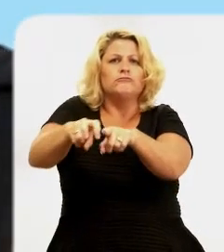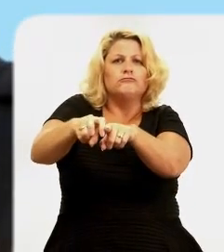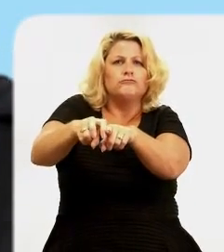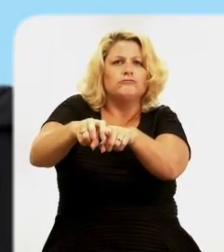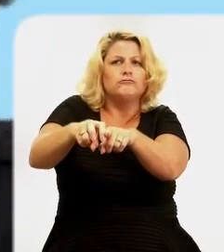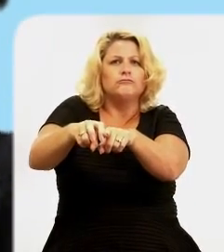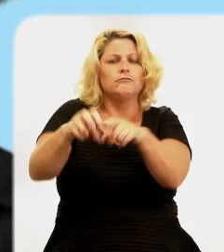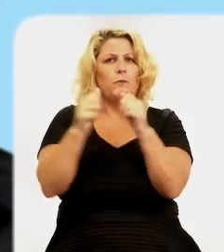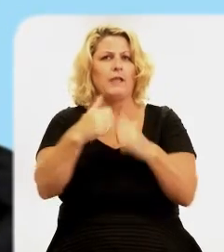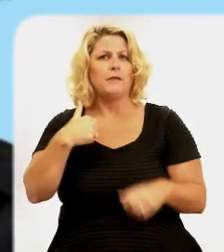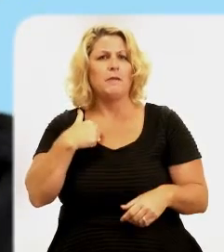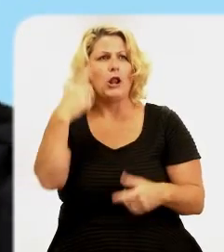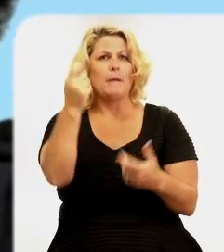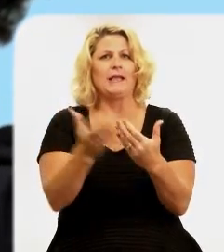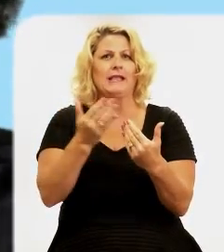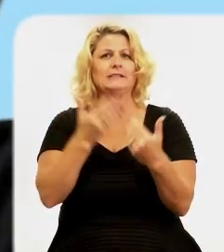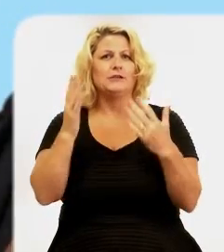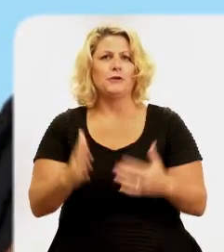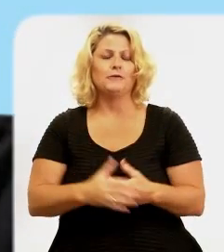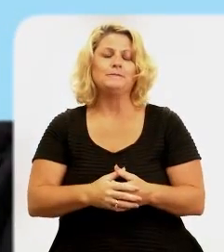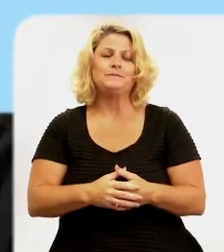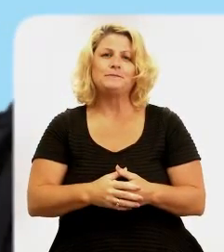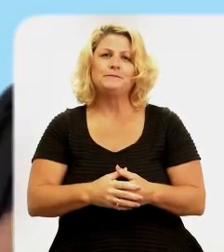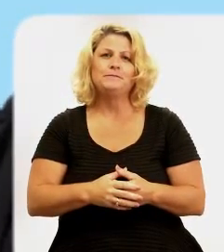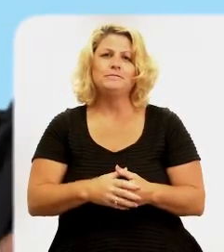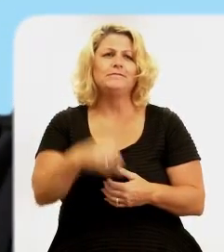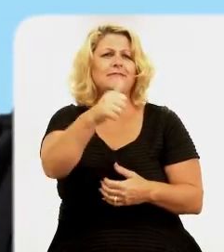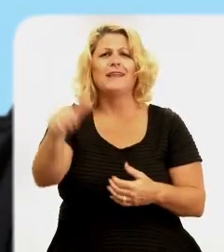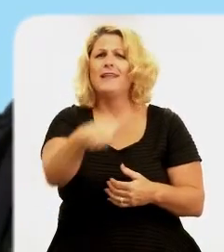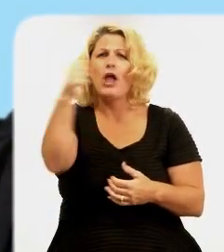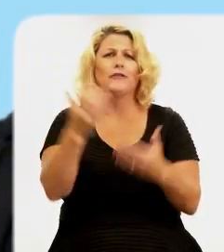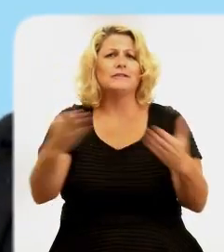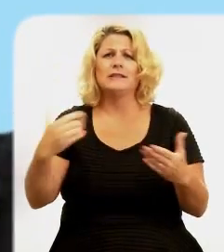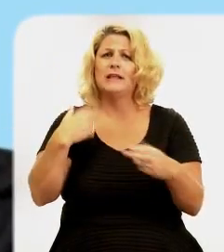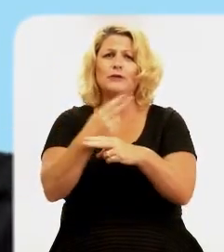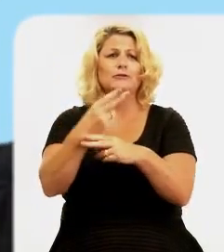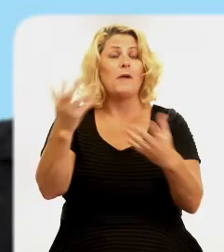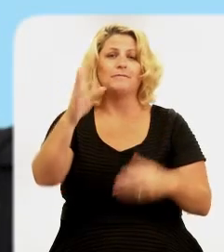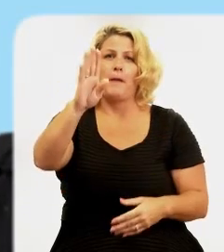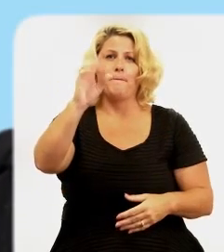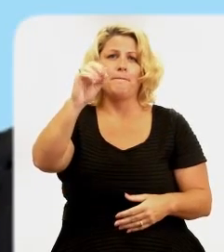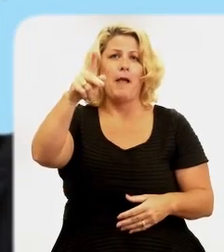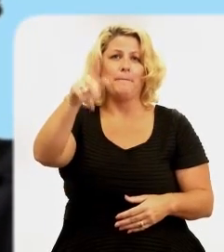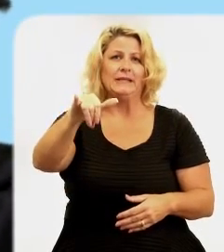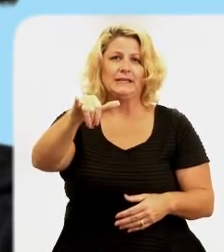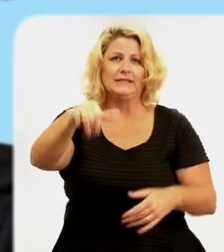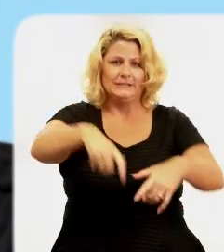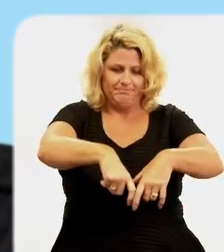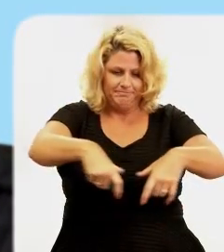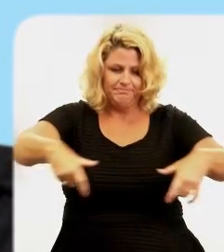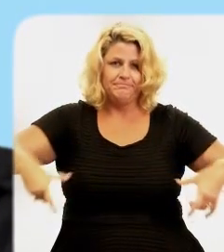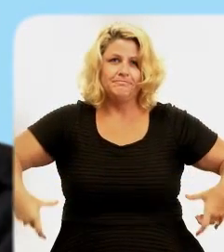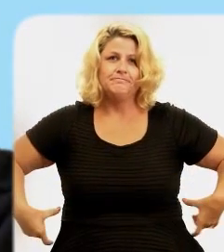curl up to me, so it made it easier. And as far as any other equipment that I used a boppy. That